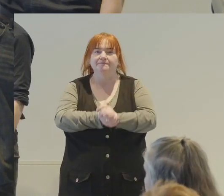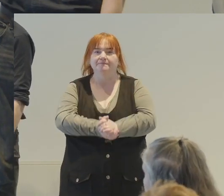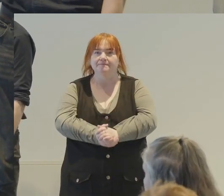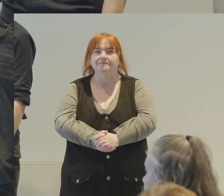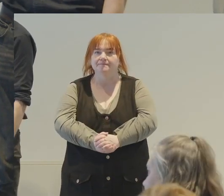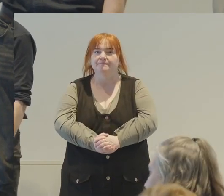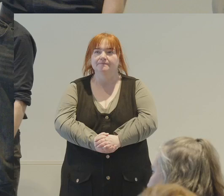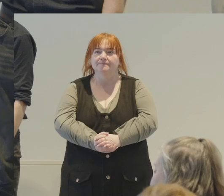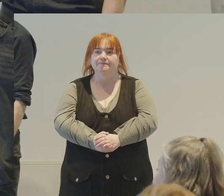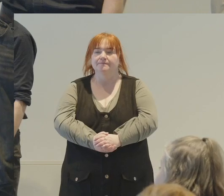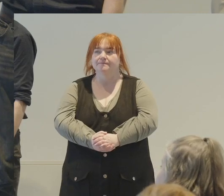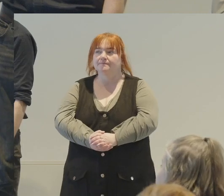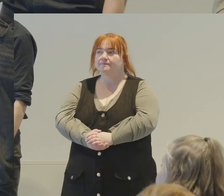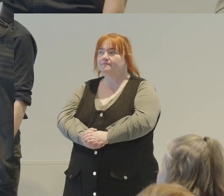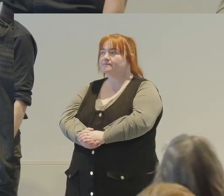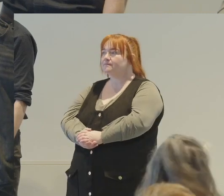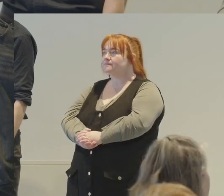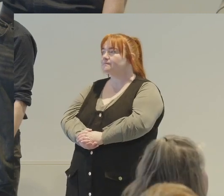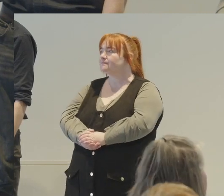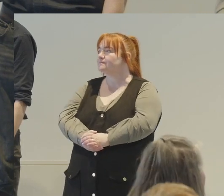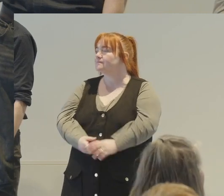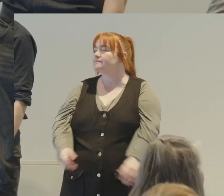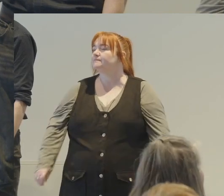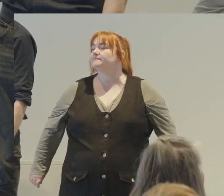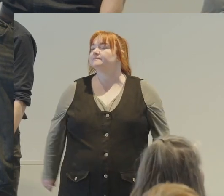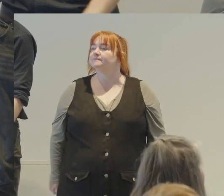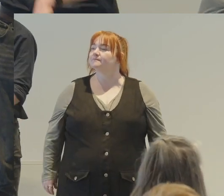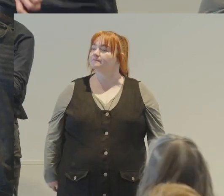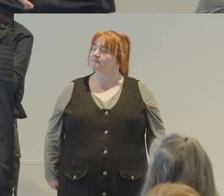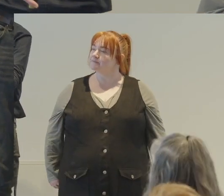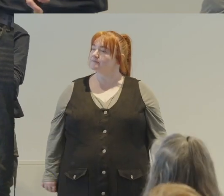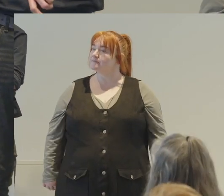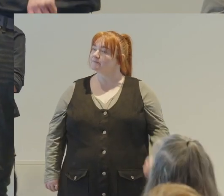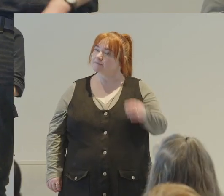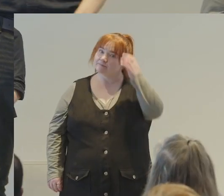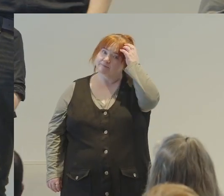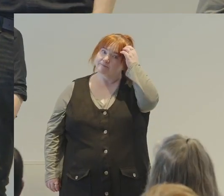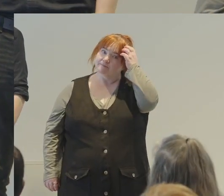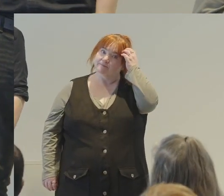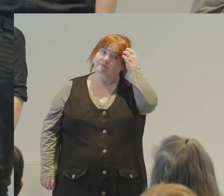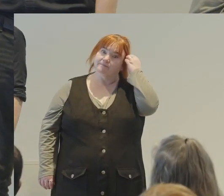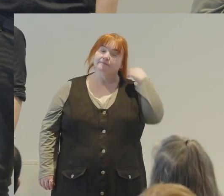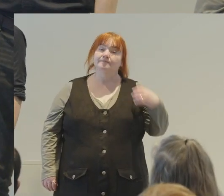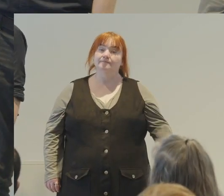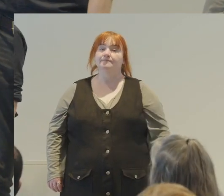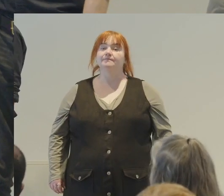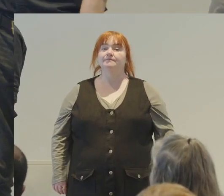Yeah. Do you want to go back to a question in the room? I think we still have time.